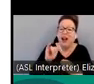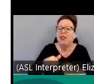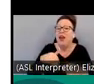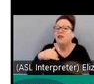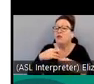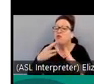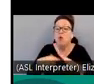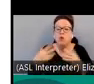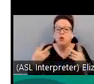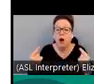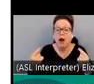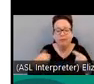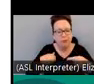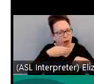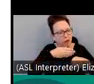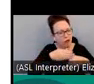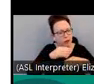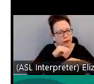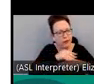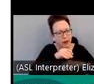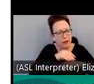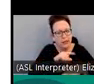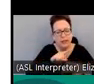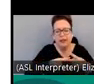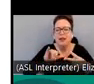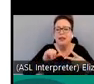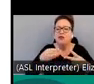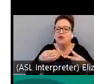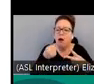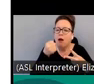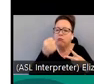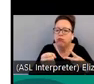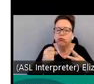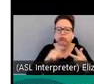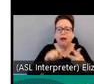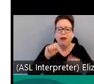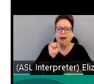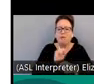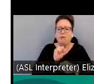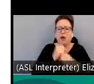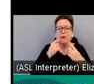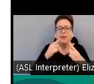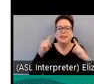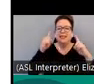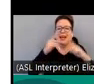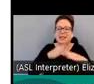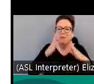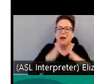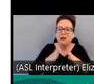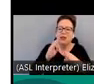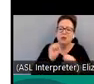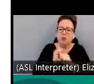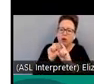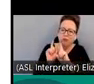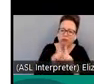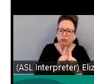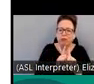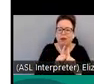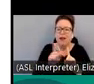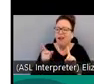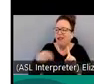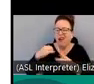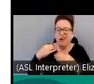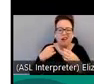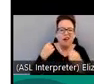counseling, job placement through employment success specialists who understand the